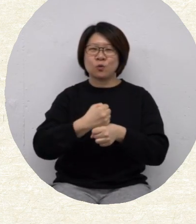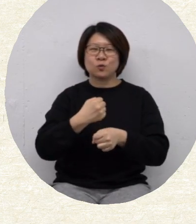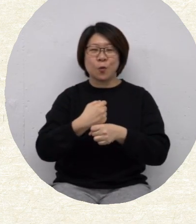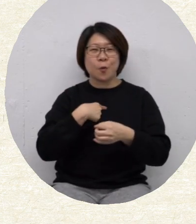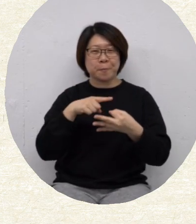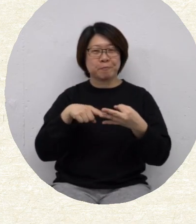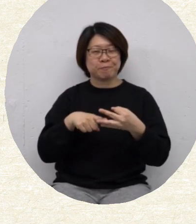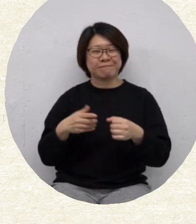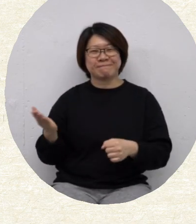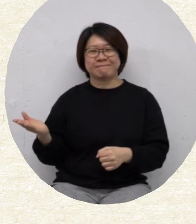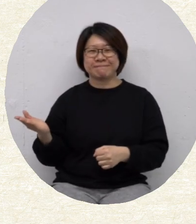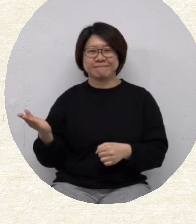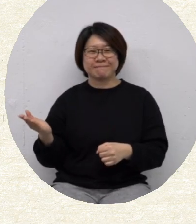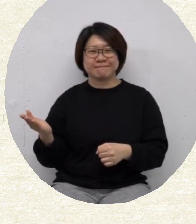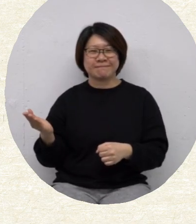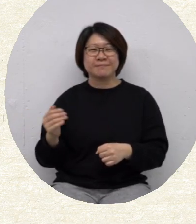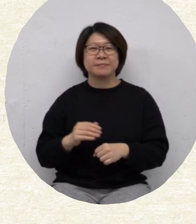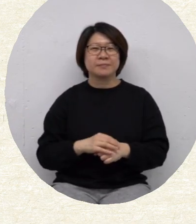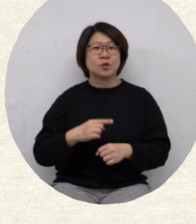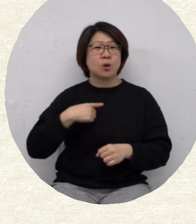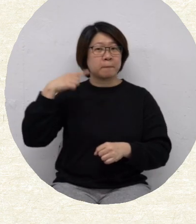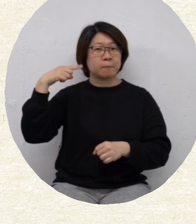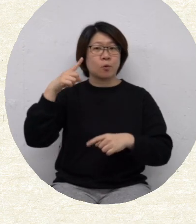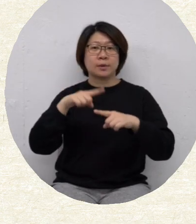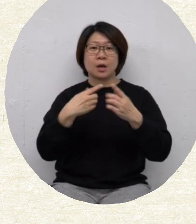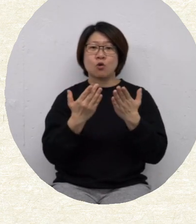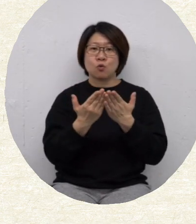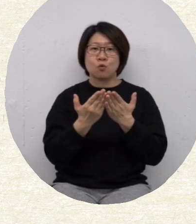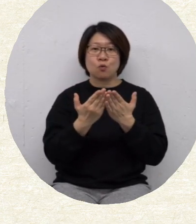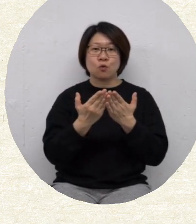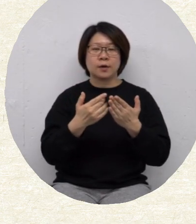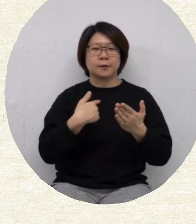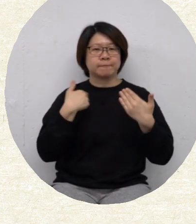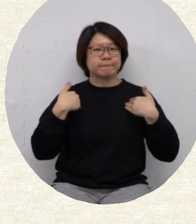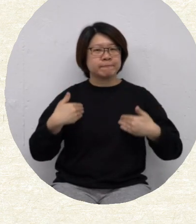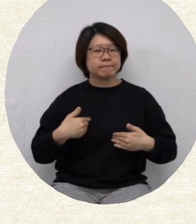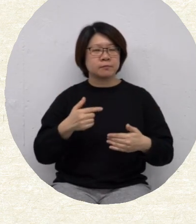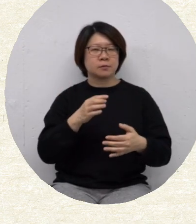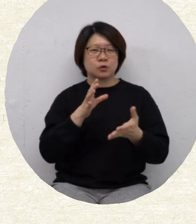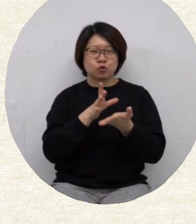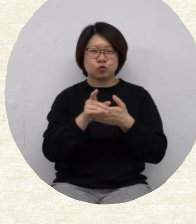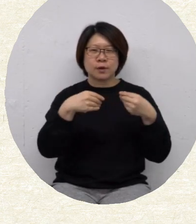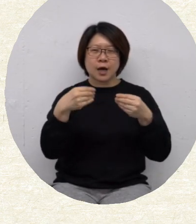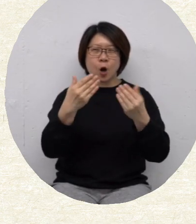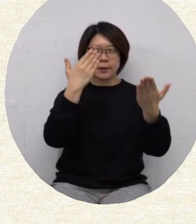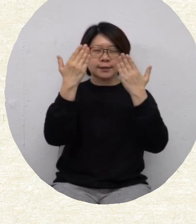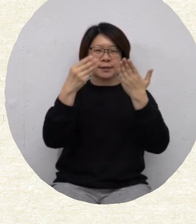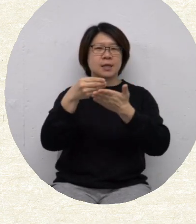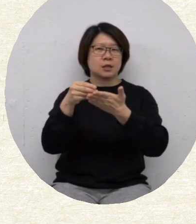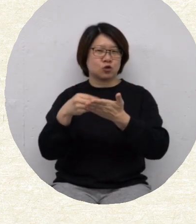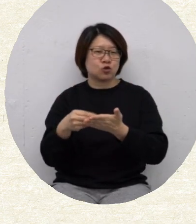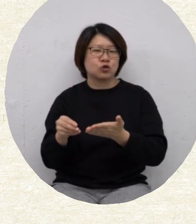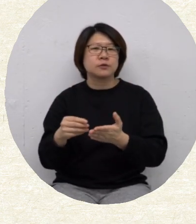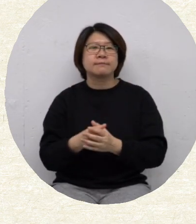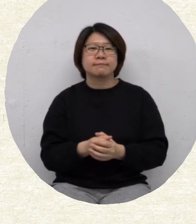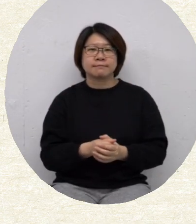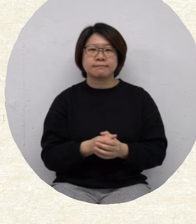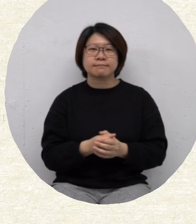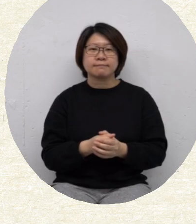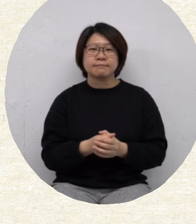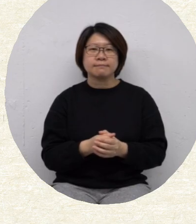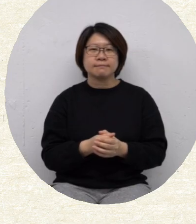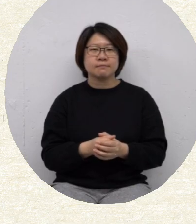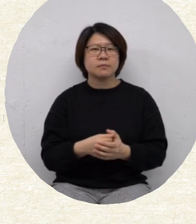glass, wax, and other materials. I would like to begin by talking about my print series titled Arranged